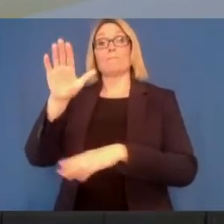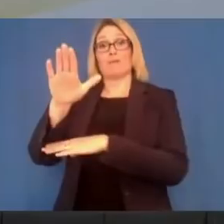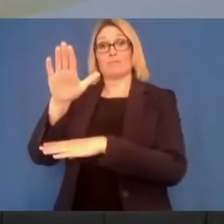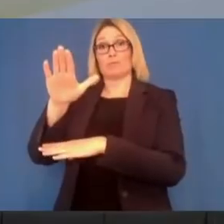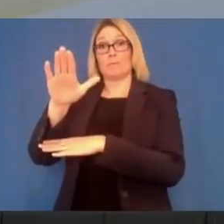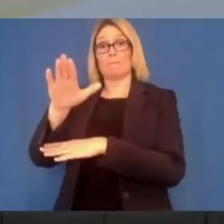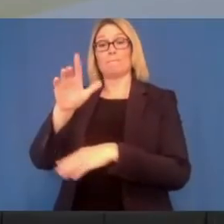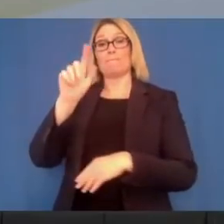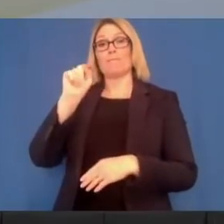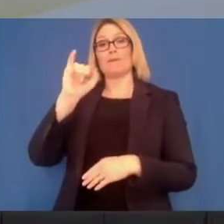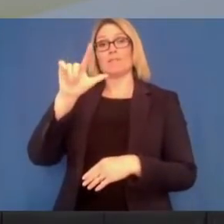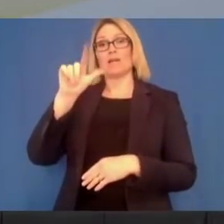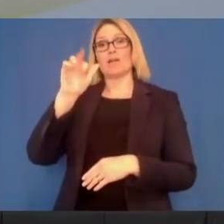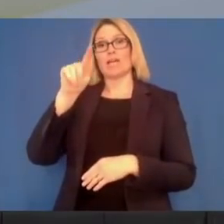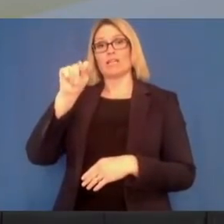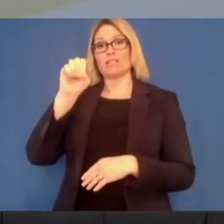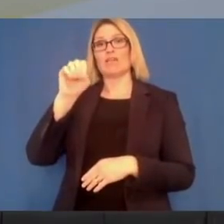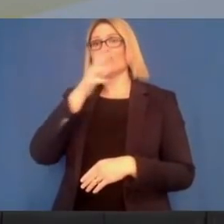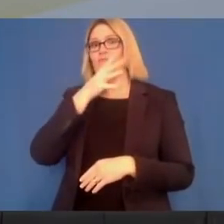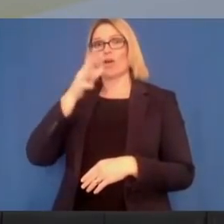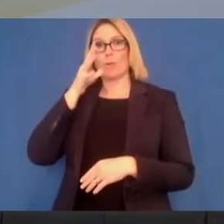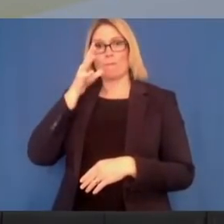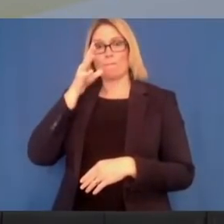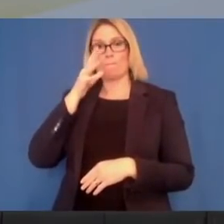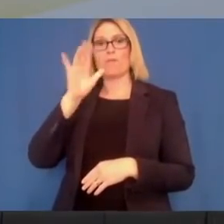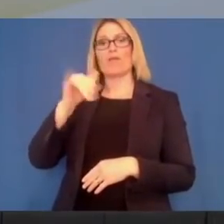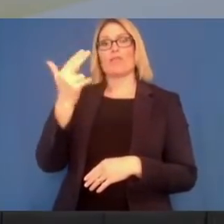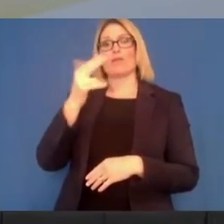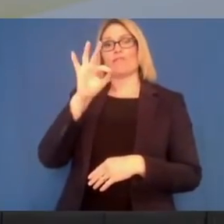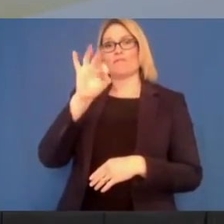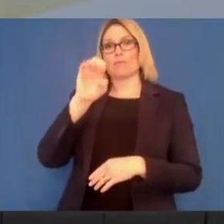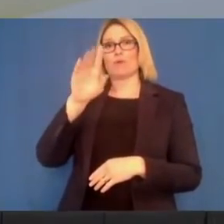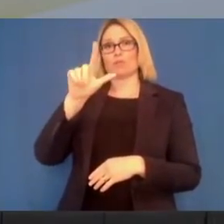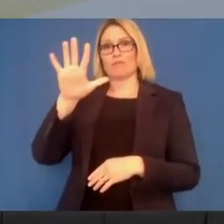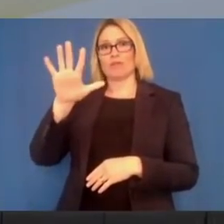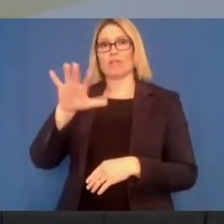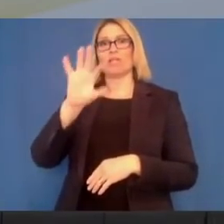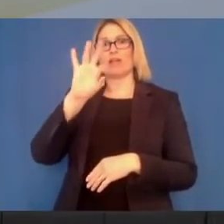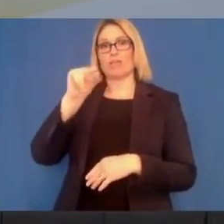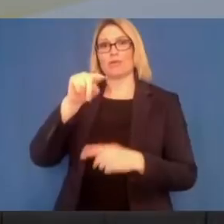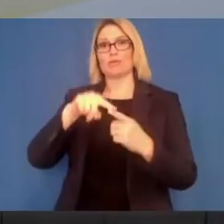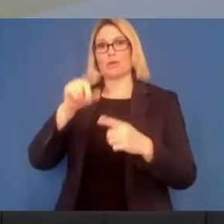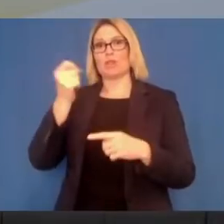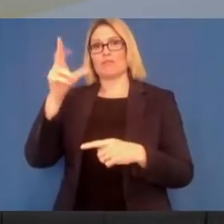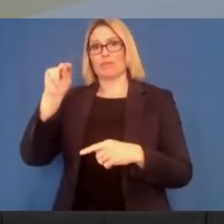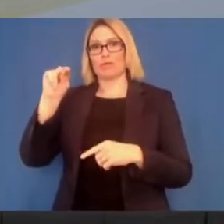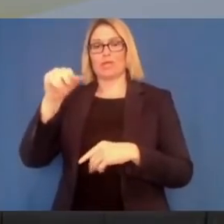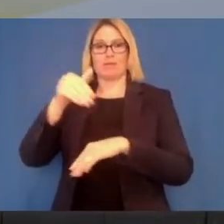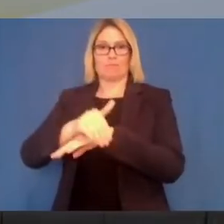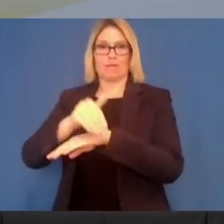the Tailgate Bar and Grill in Montague, Thursday, February 25th, between 9:30 and 11:30 p.m.